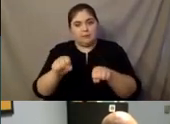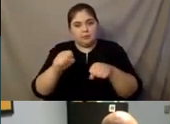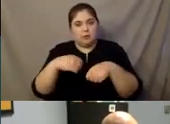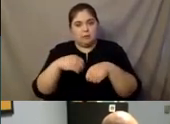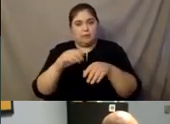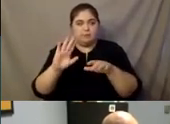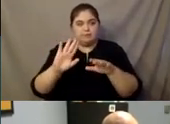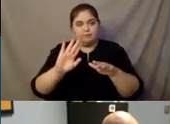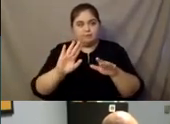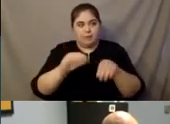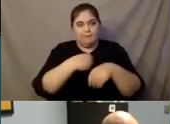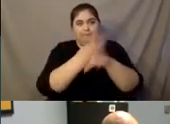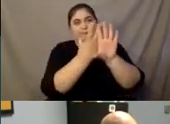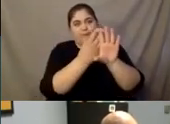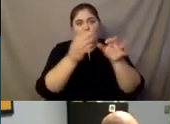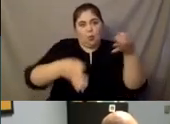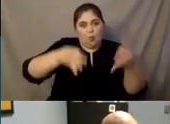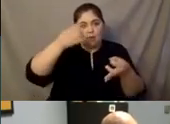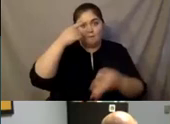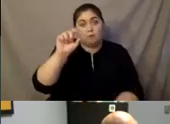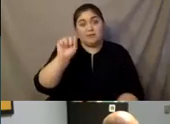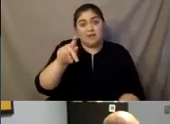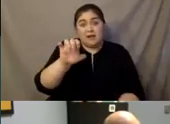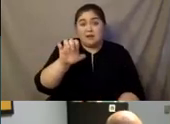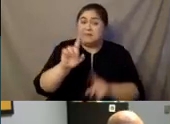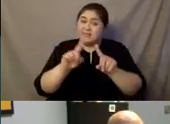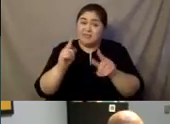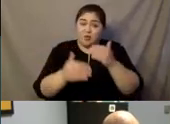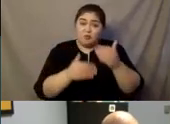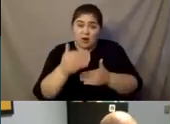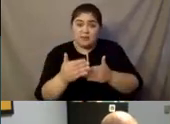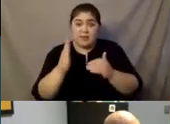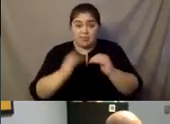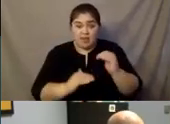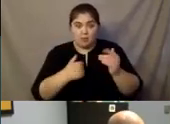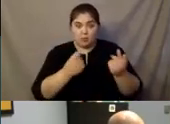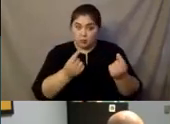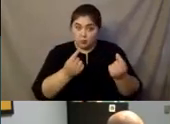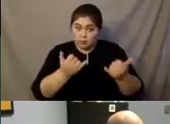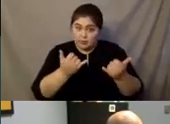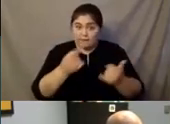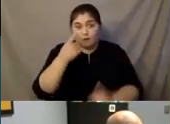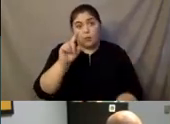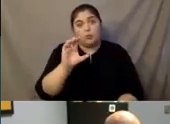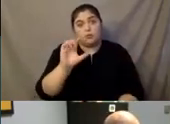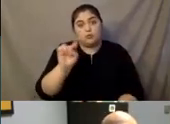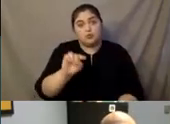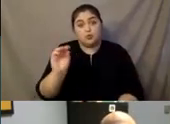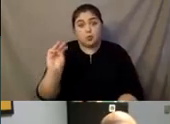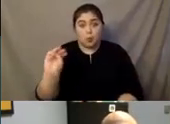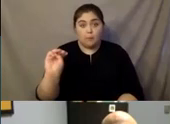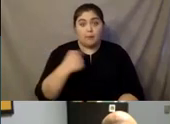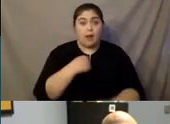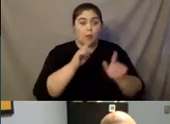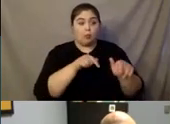in court via Skype. And it's been a little bit different process than what we're doing today on a Zoom webinar. So I was actually in